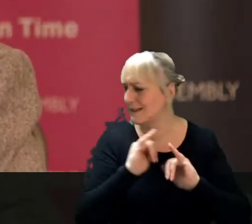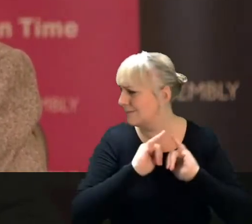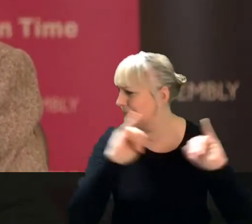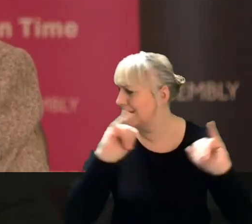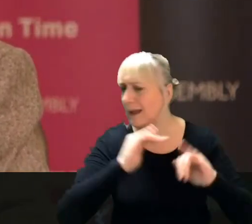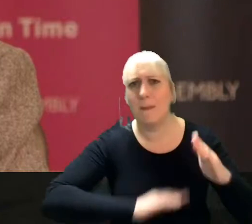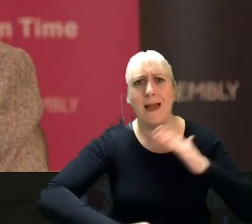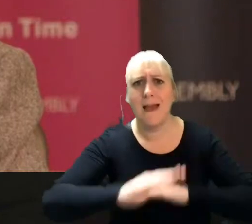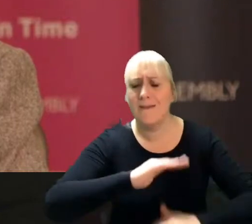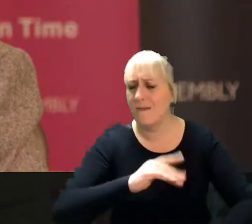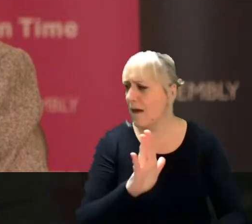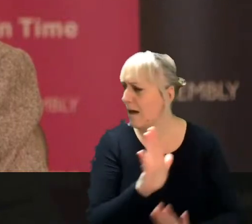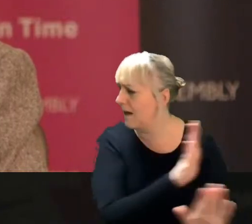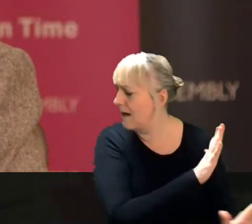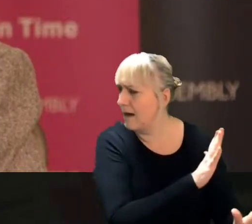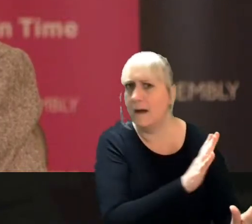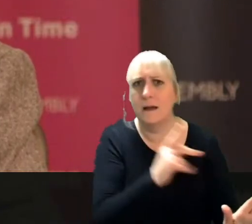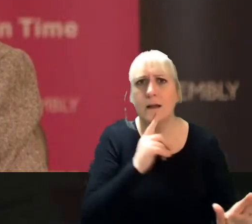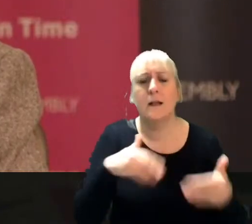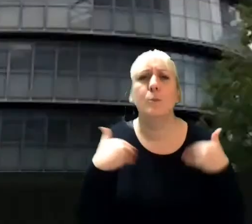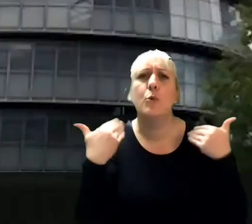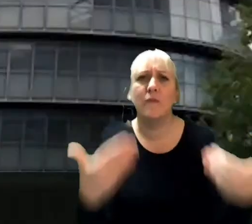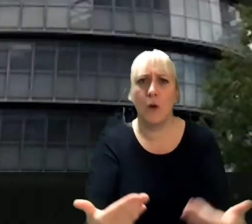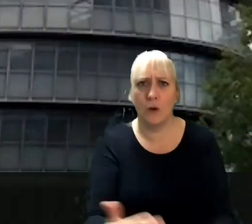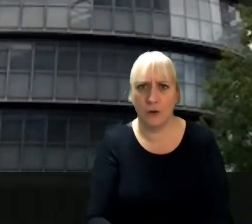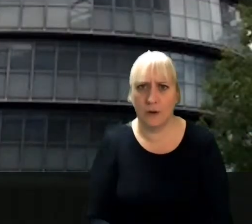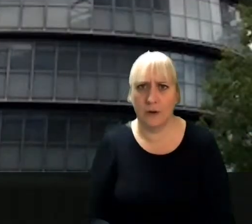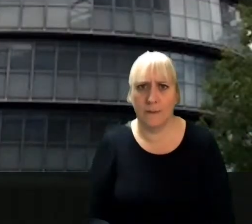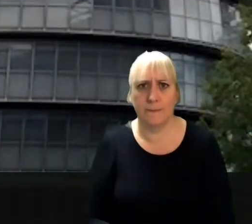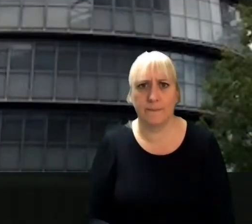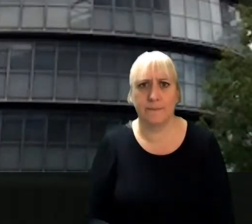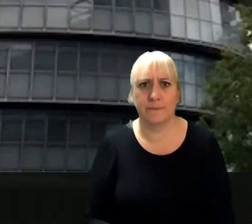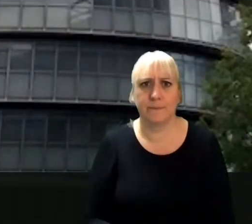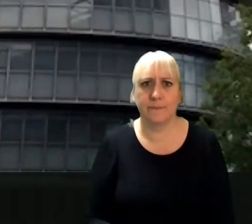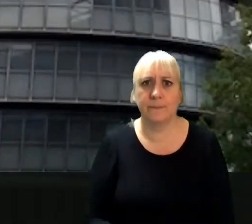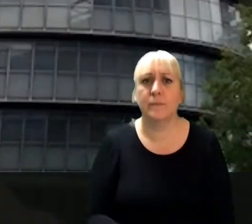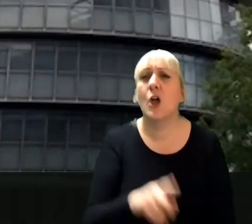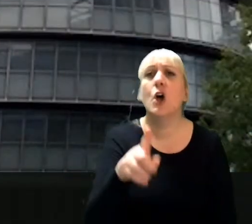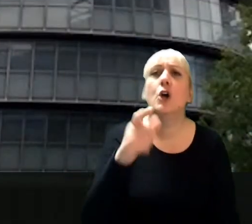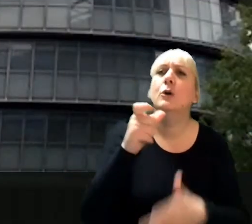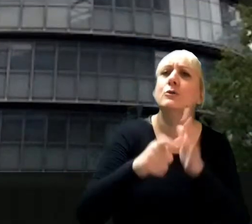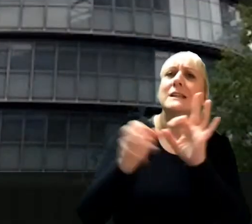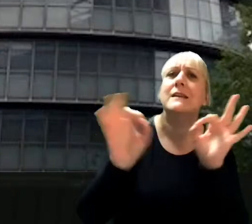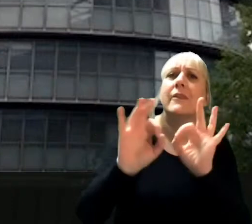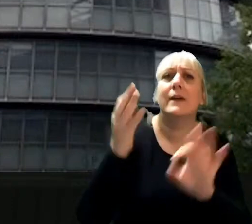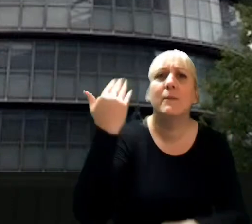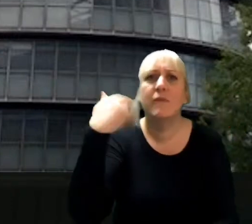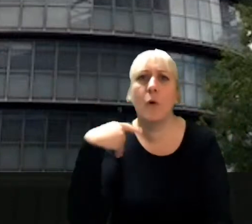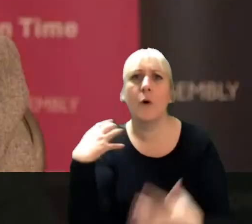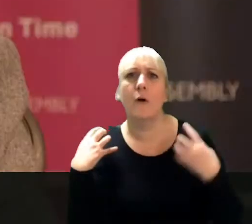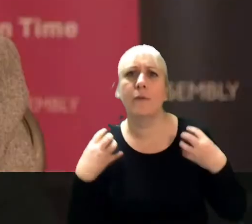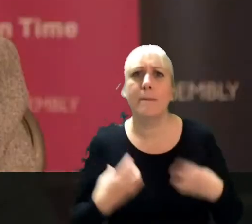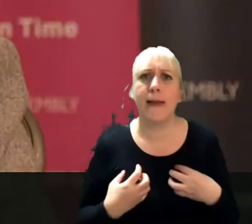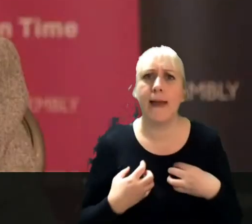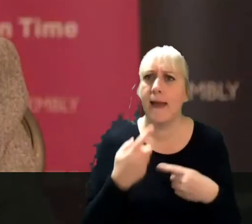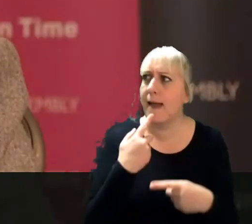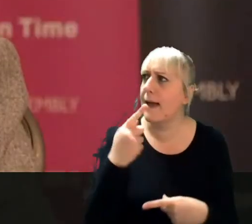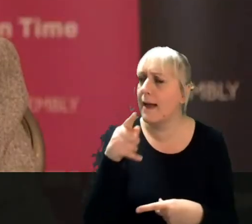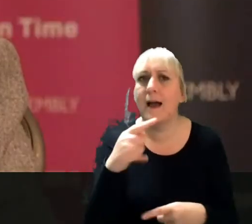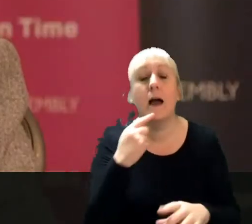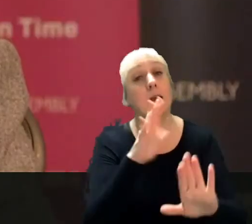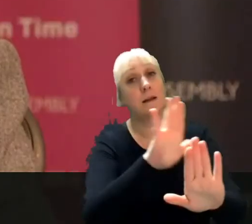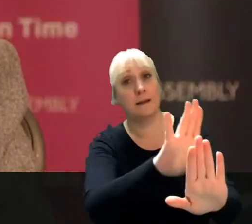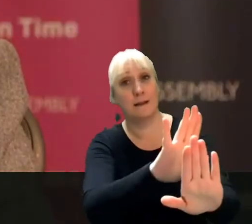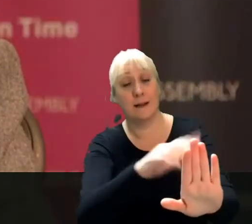move on. Can I have Assembly Member? Yeah, you said nothing when the Mayor said it. You said nothing when the Mayor was... I'm not going to